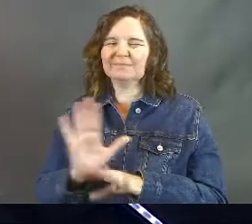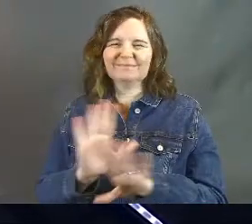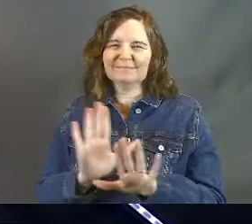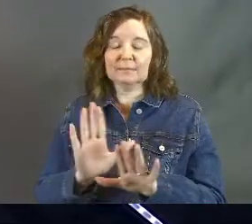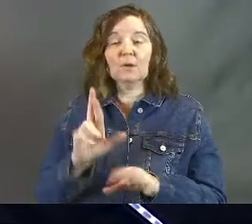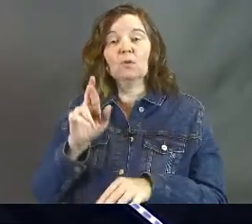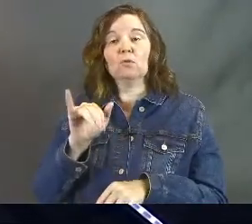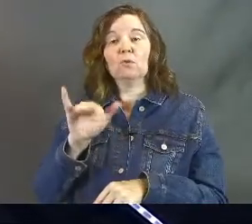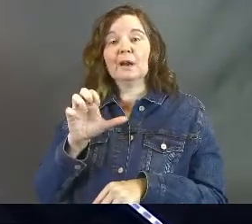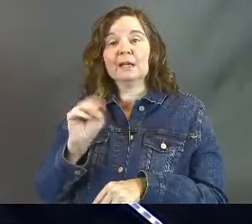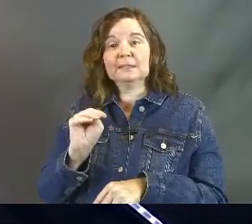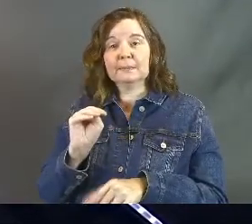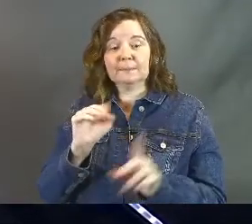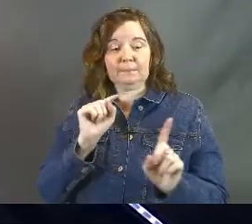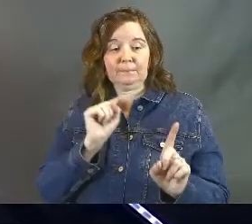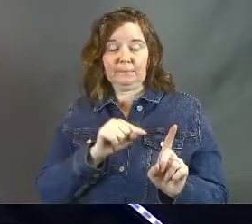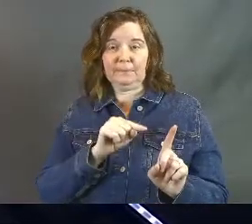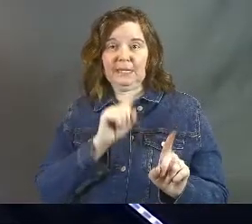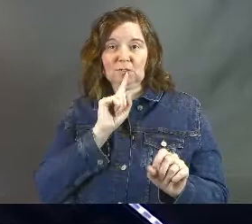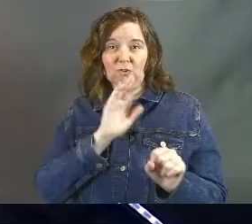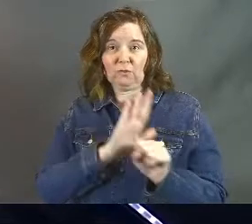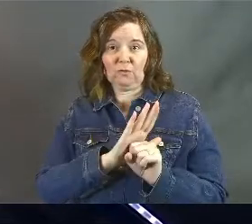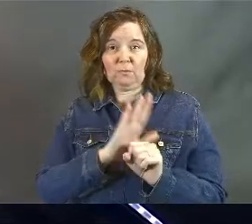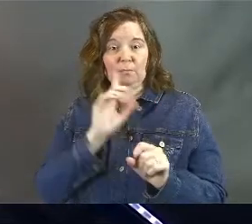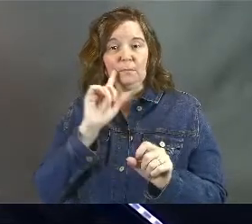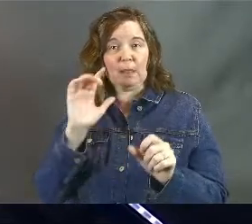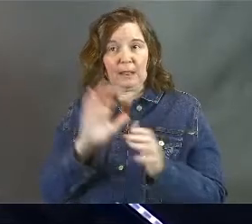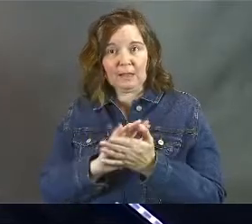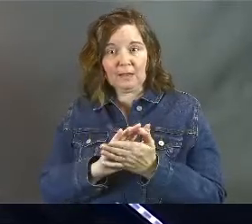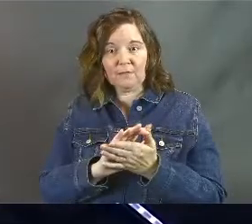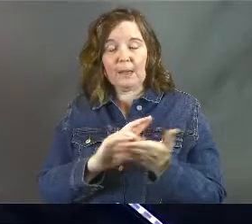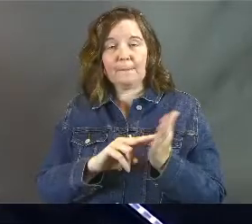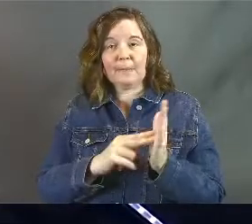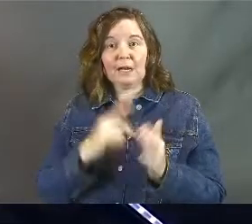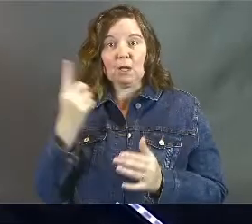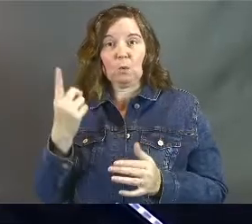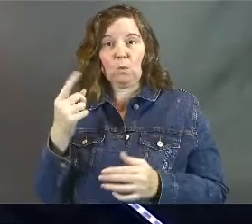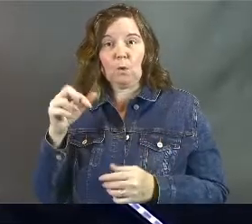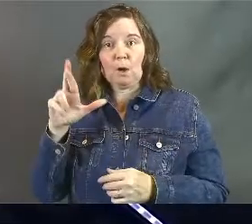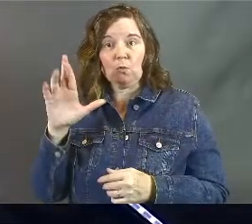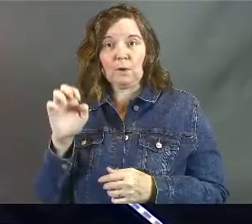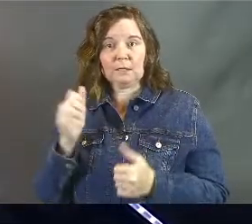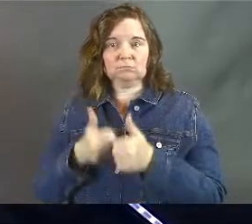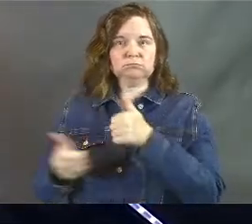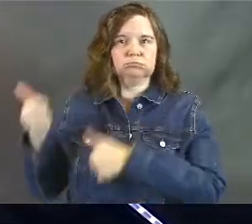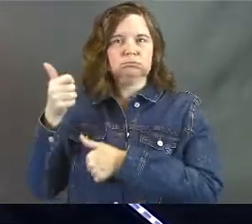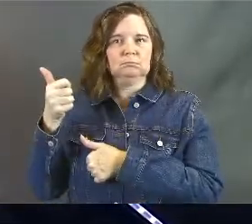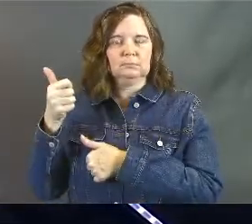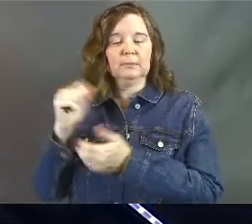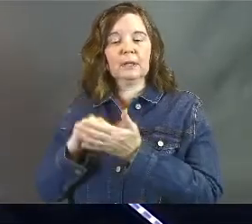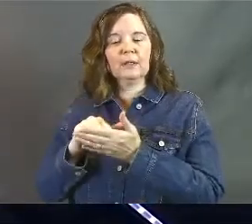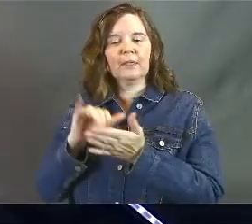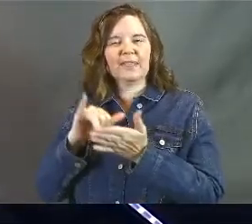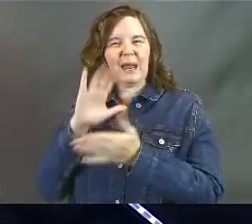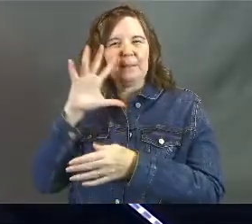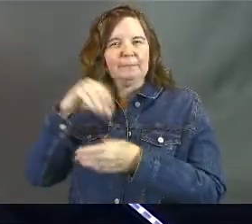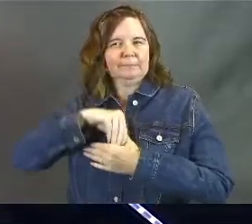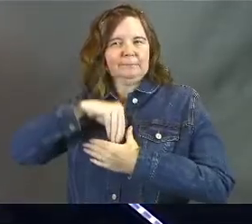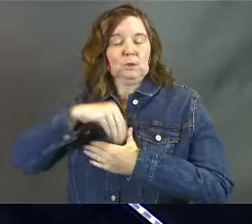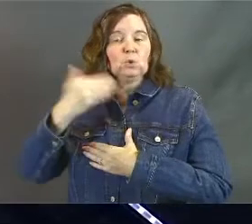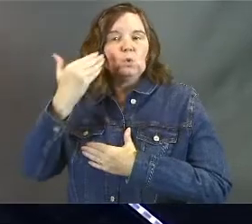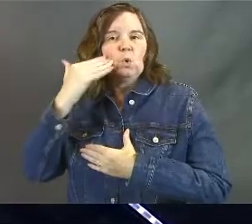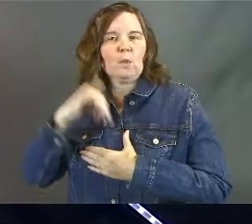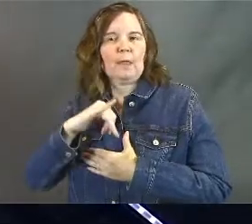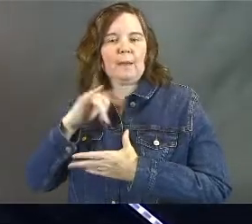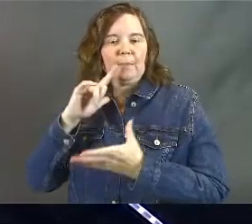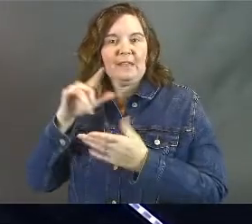Racism is the confirmed belief that one race is superior to other races. It's that confirmed belief. You know